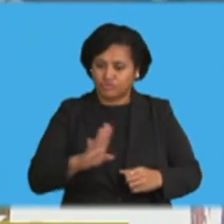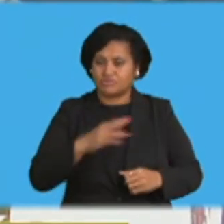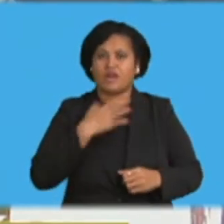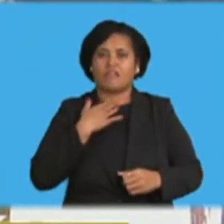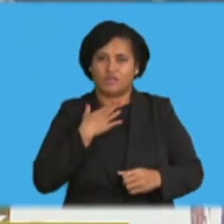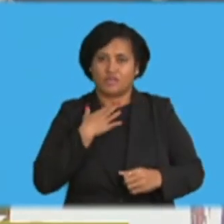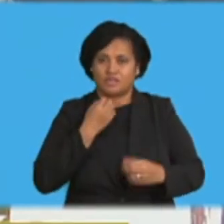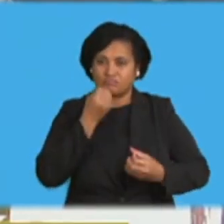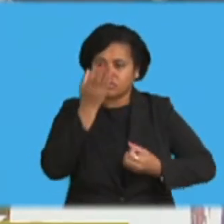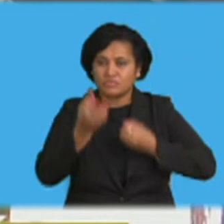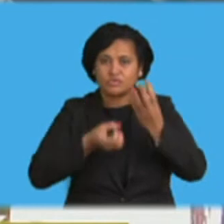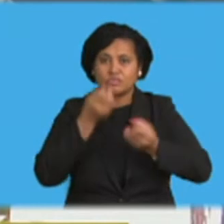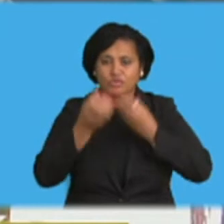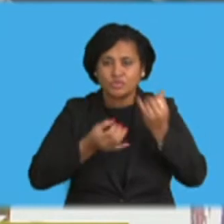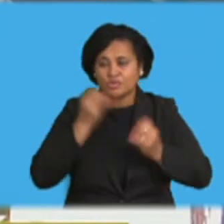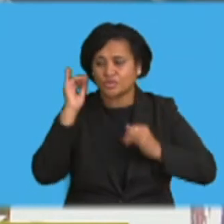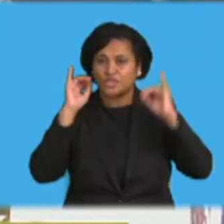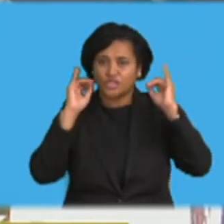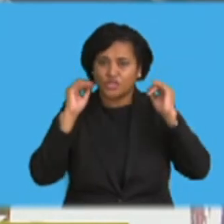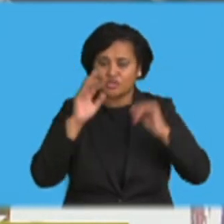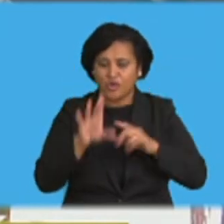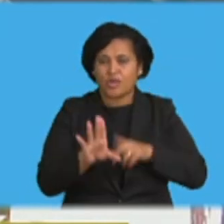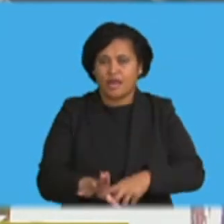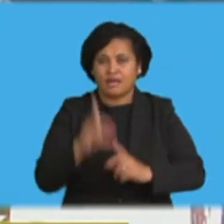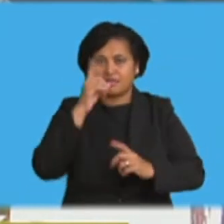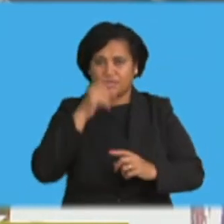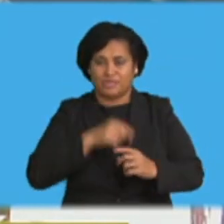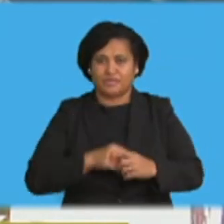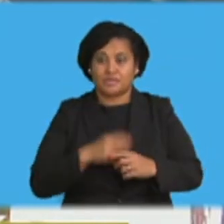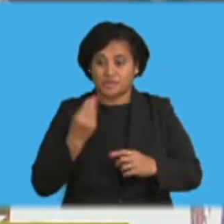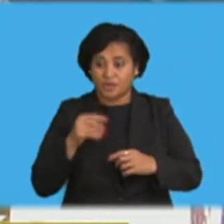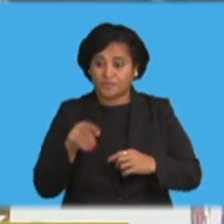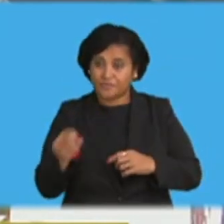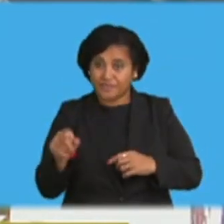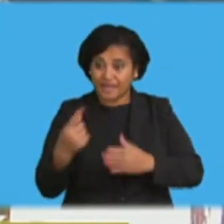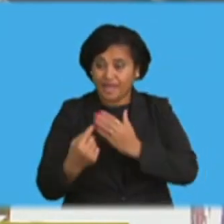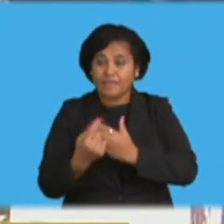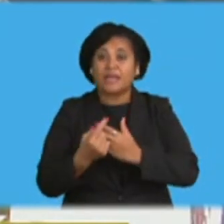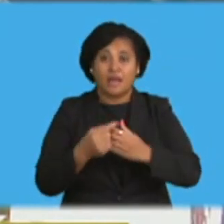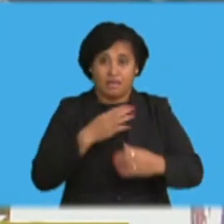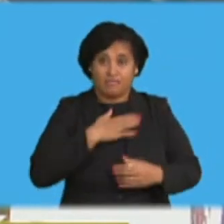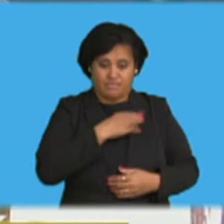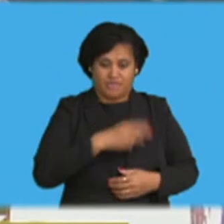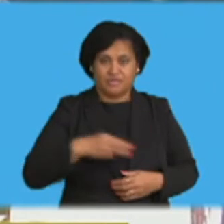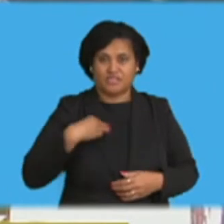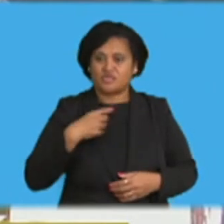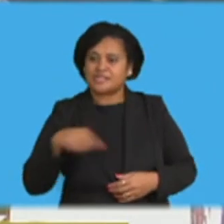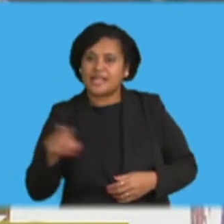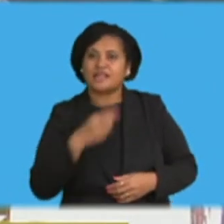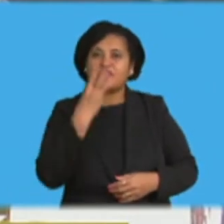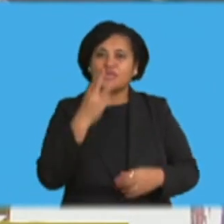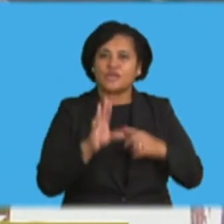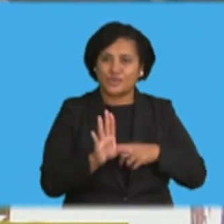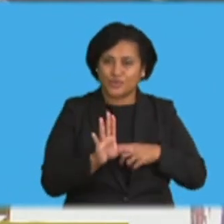Speaker, with the significance of this event, my ministry managed to send 3 youths. The invitation was circulated through